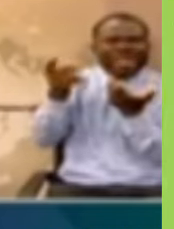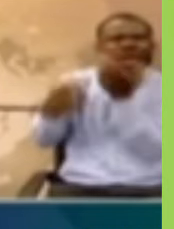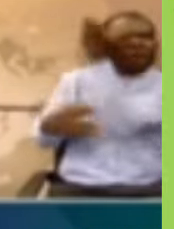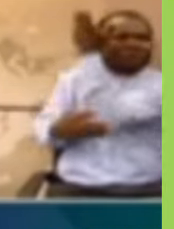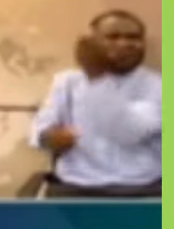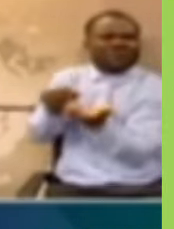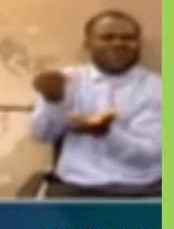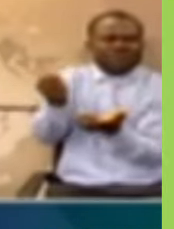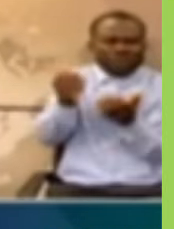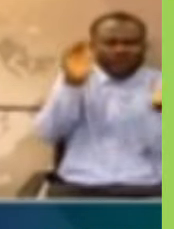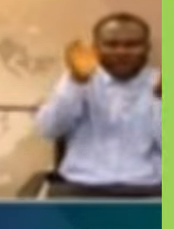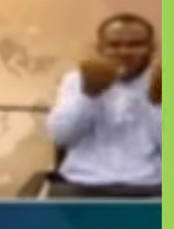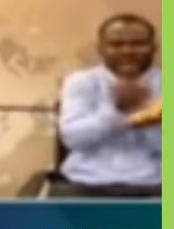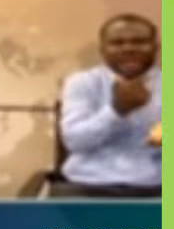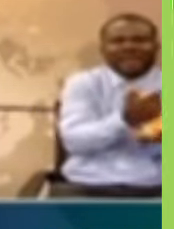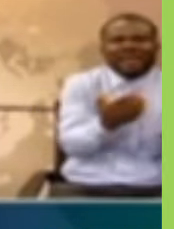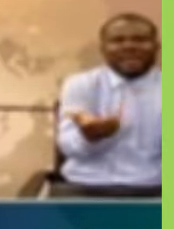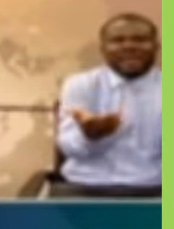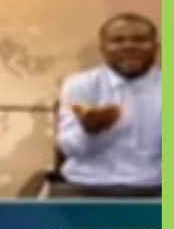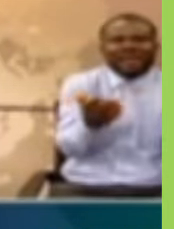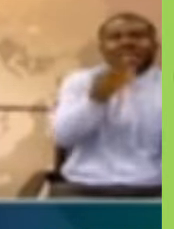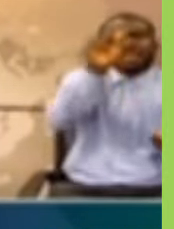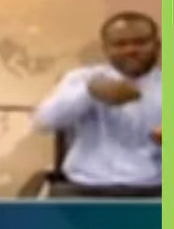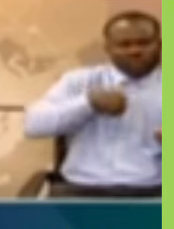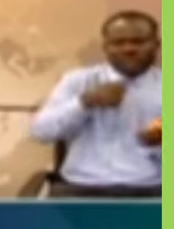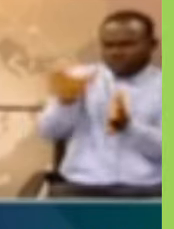up a ho? Wait. But I need a thing to your report.